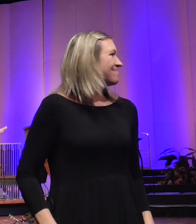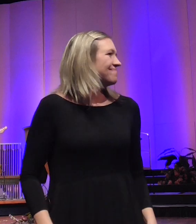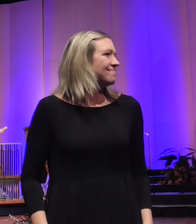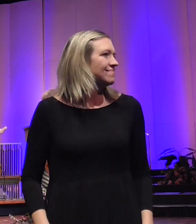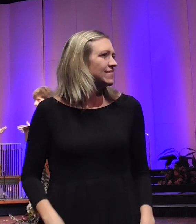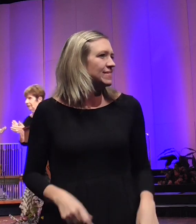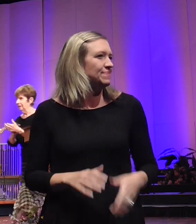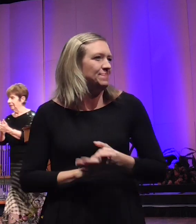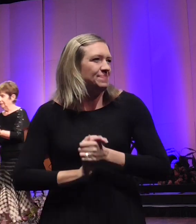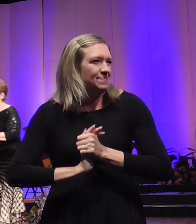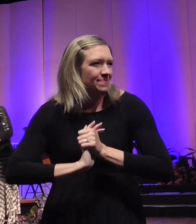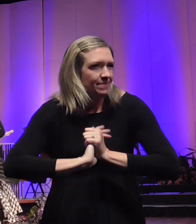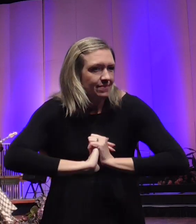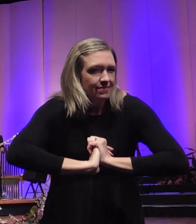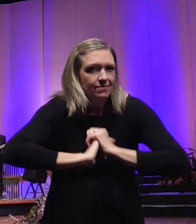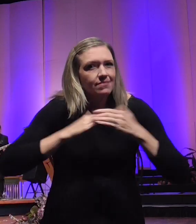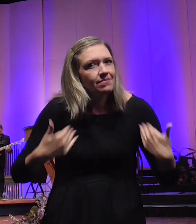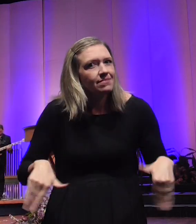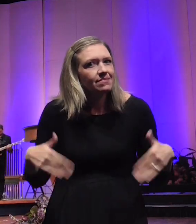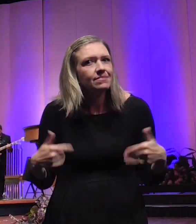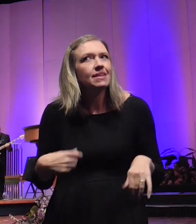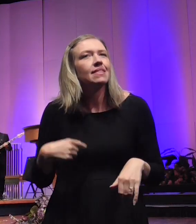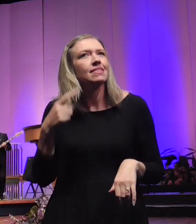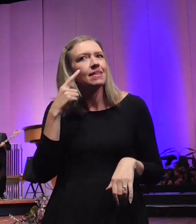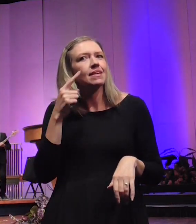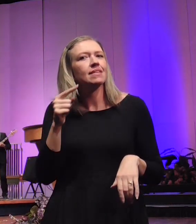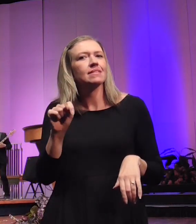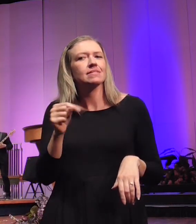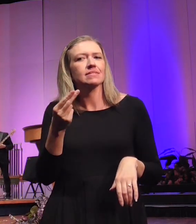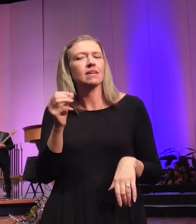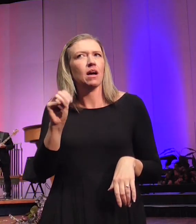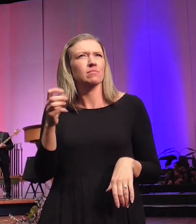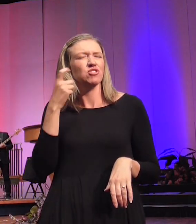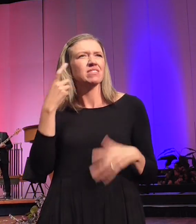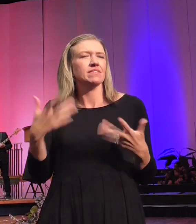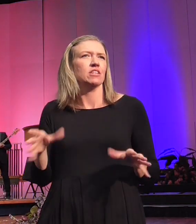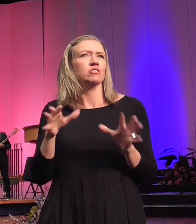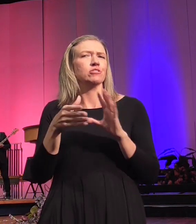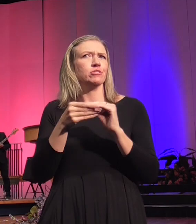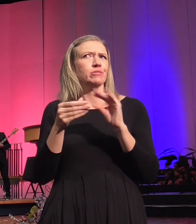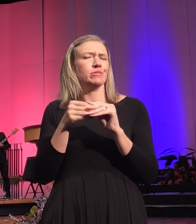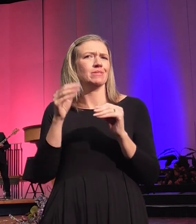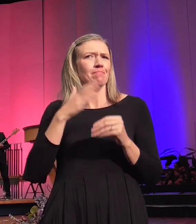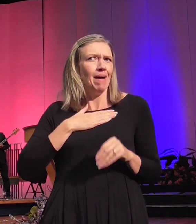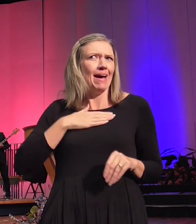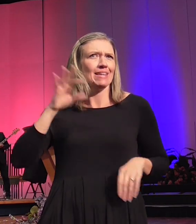Wow. I think Tom just gave my sermon.